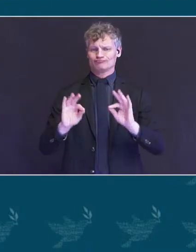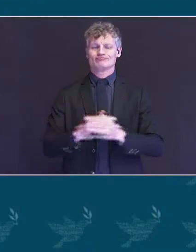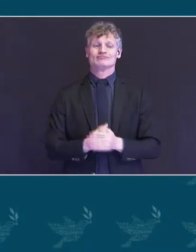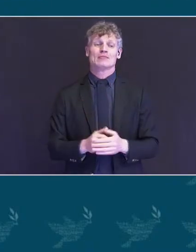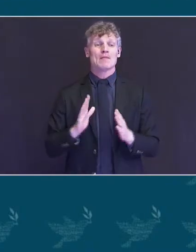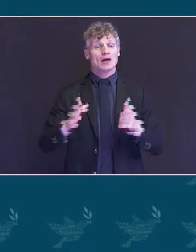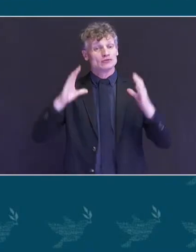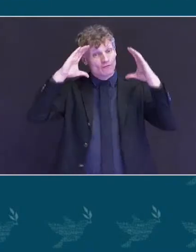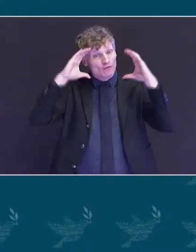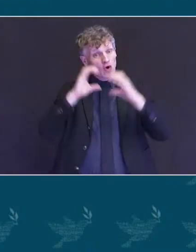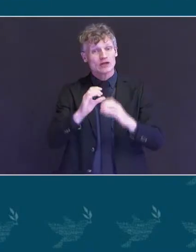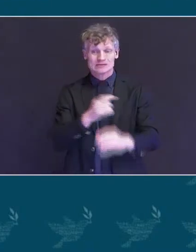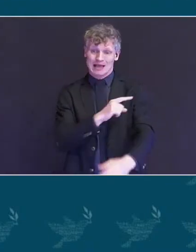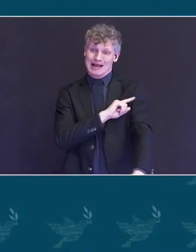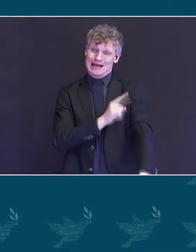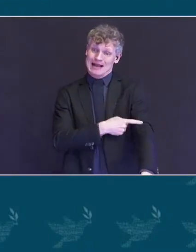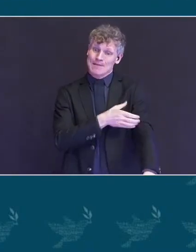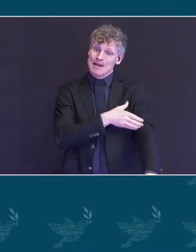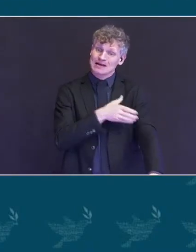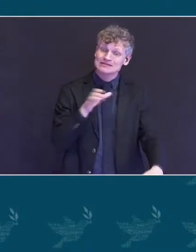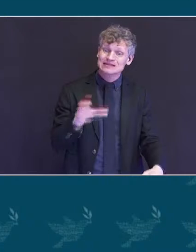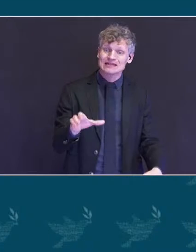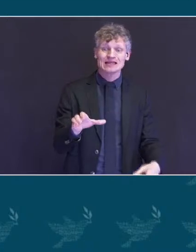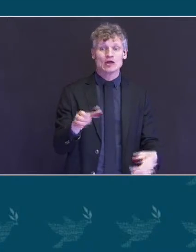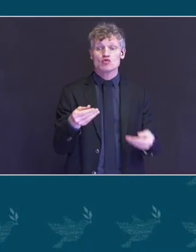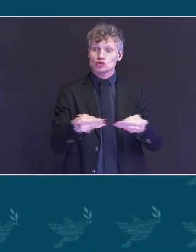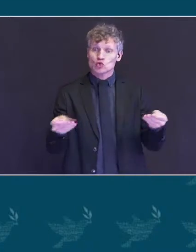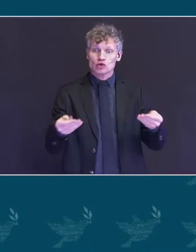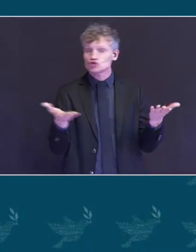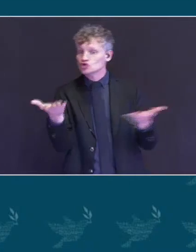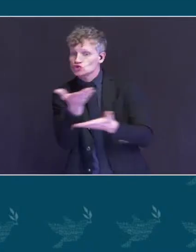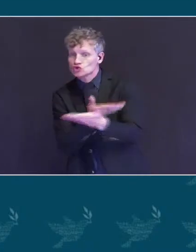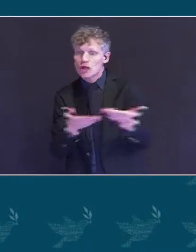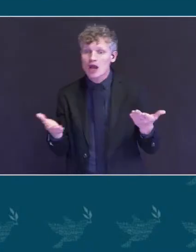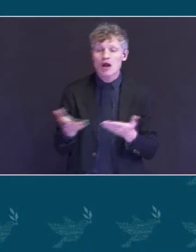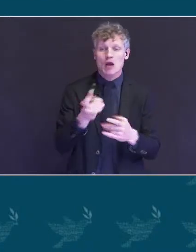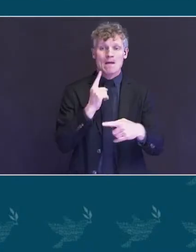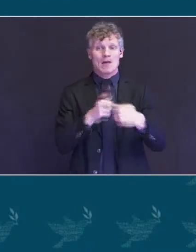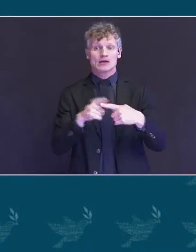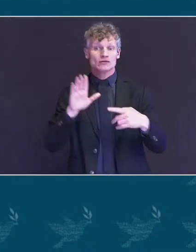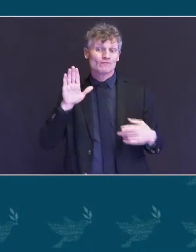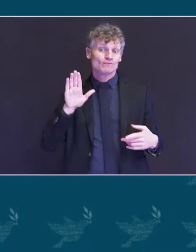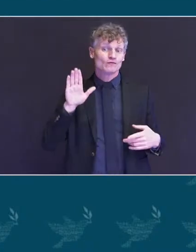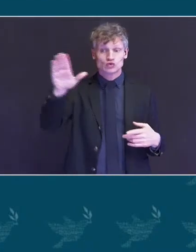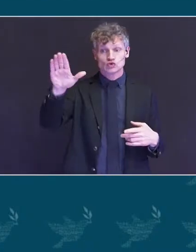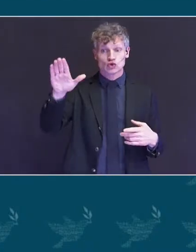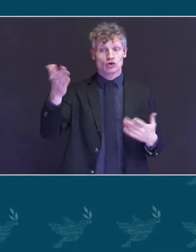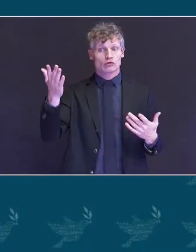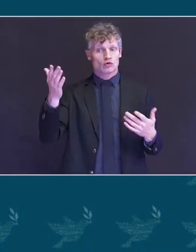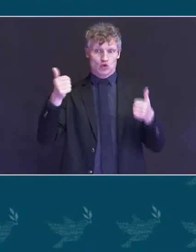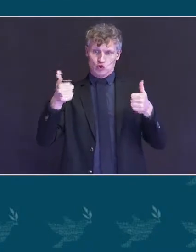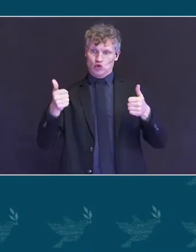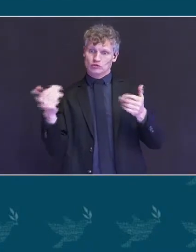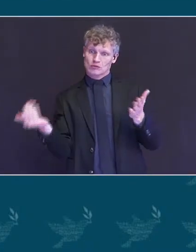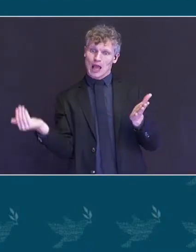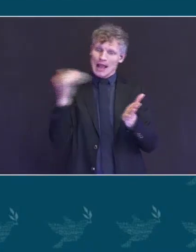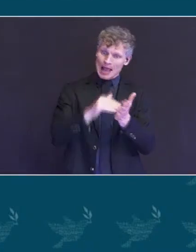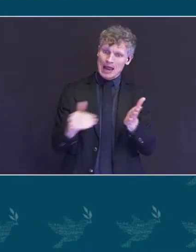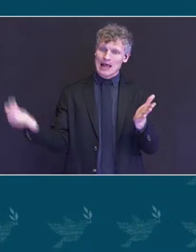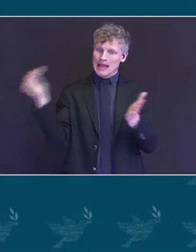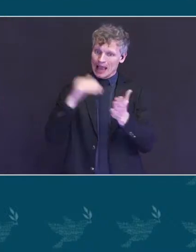sharing resources, and storing resources for future reuse to make multilingual education truly